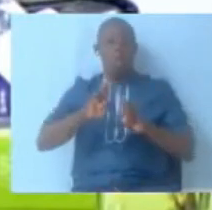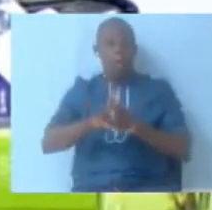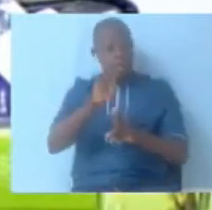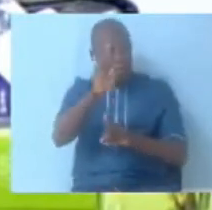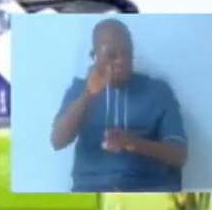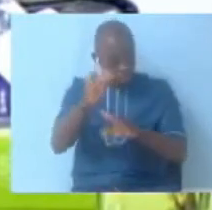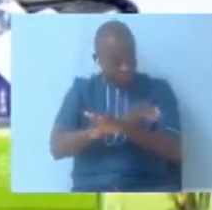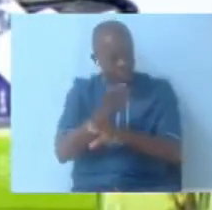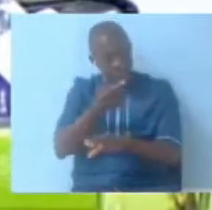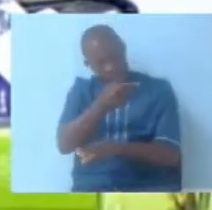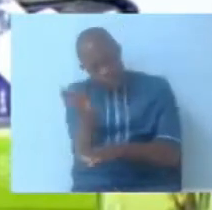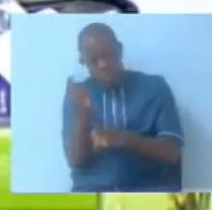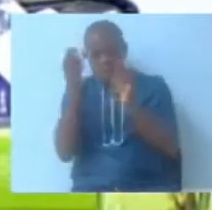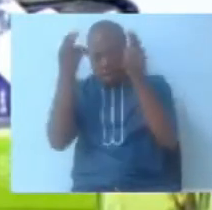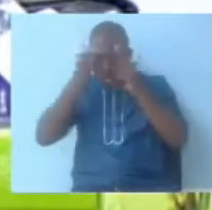that.